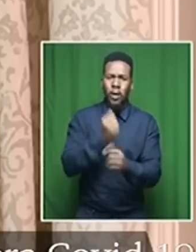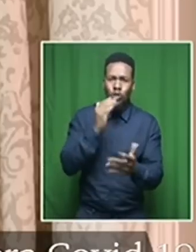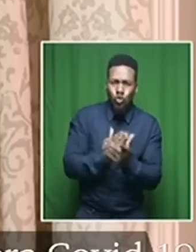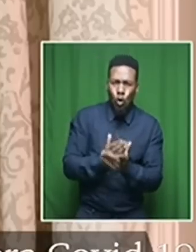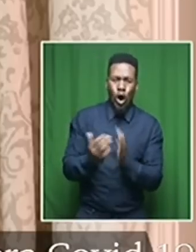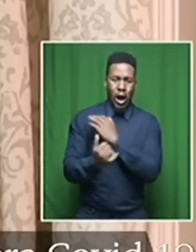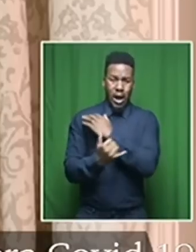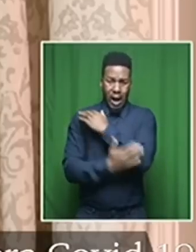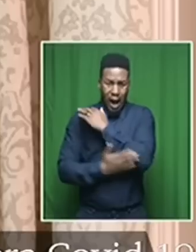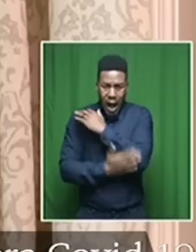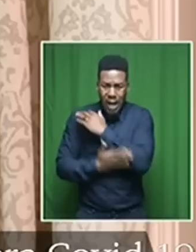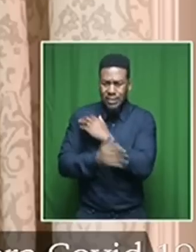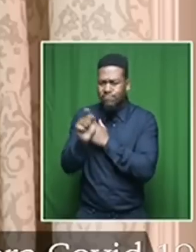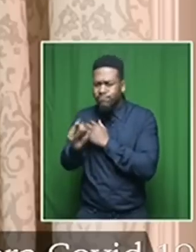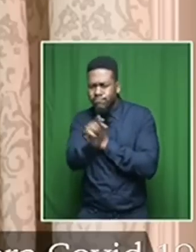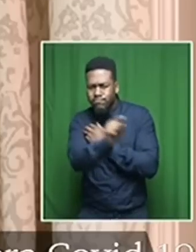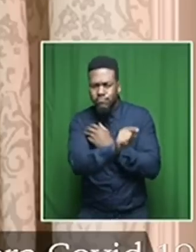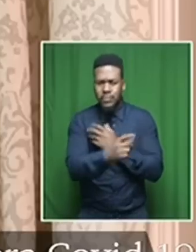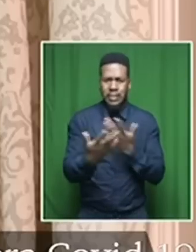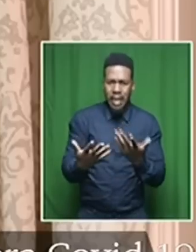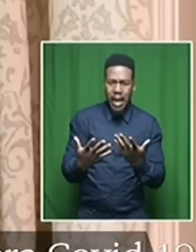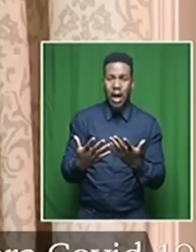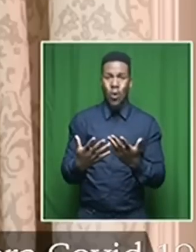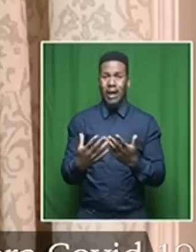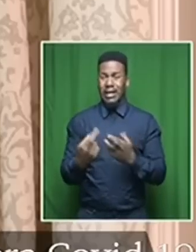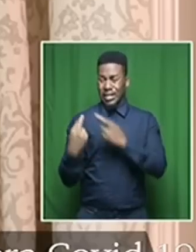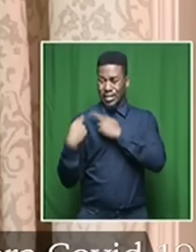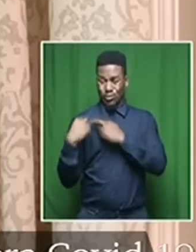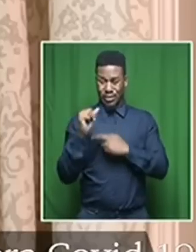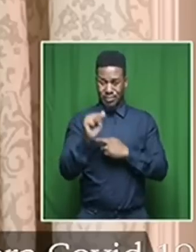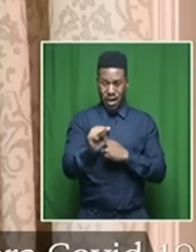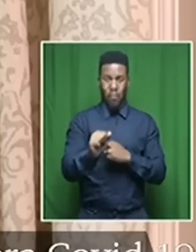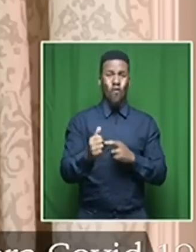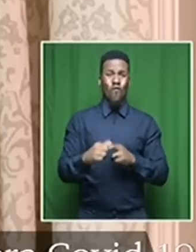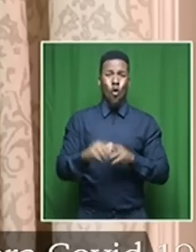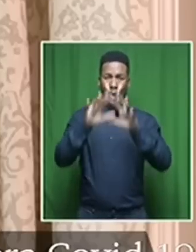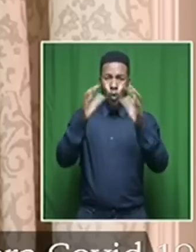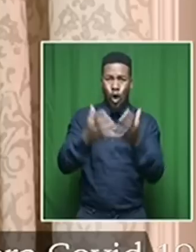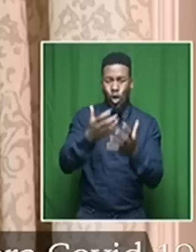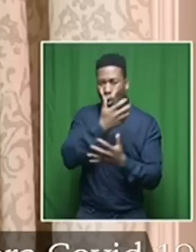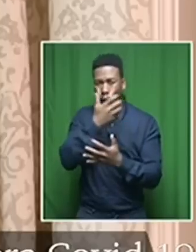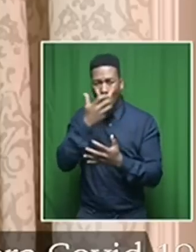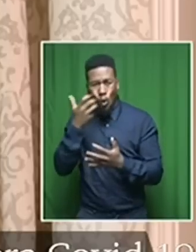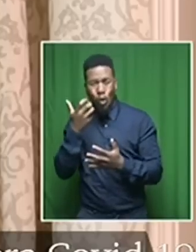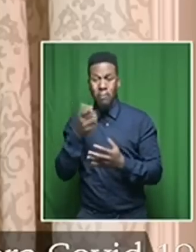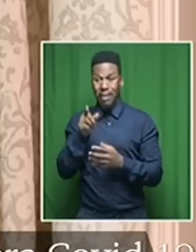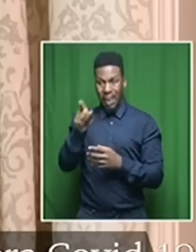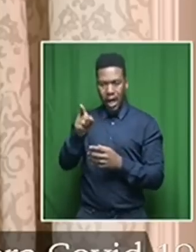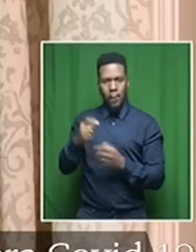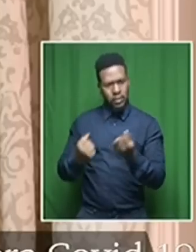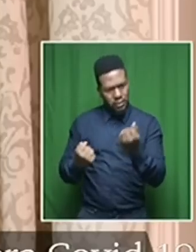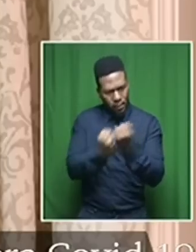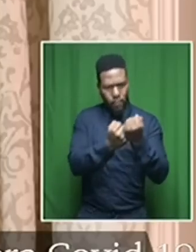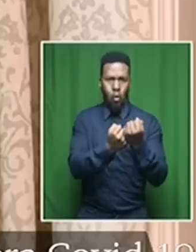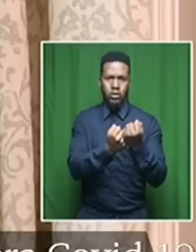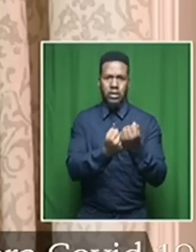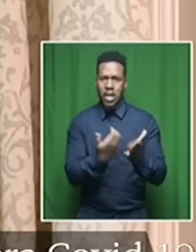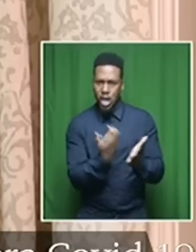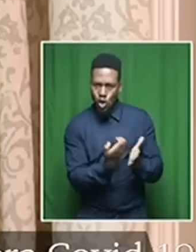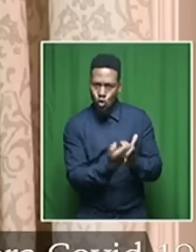greatest responsibility for global warming support developing economies to respond to